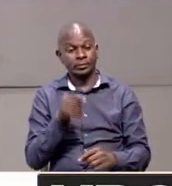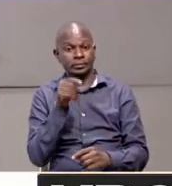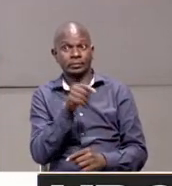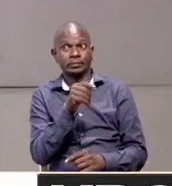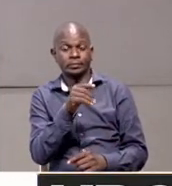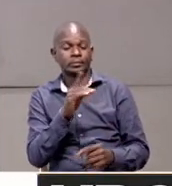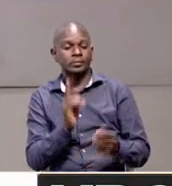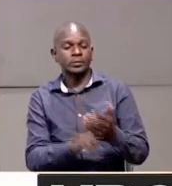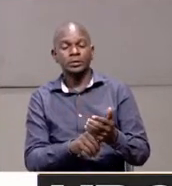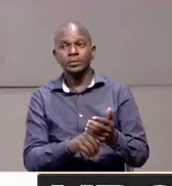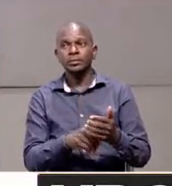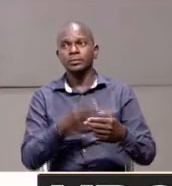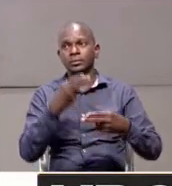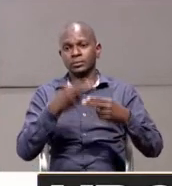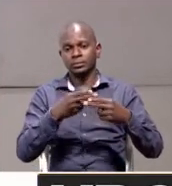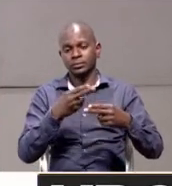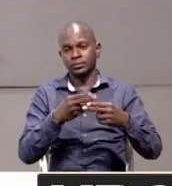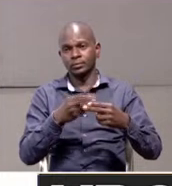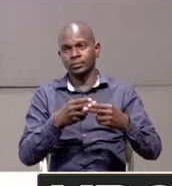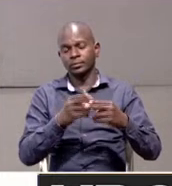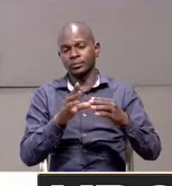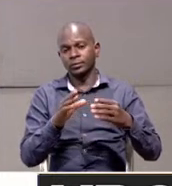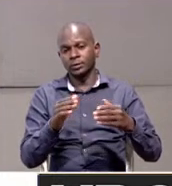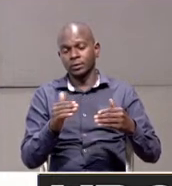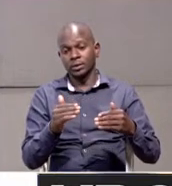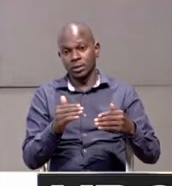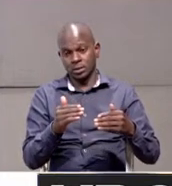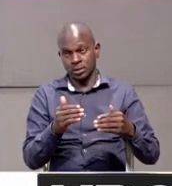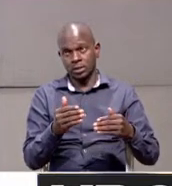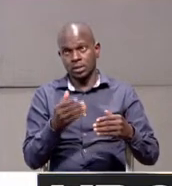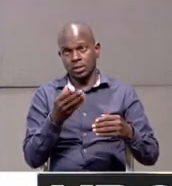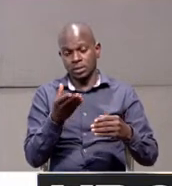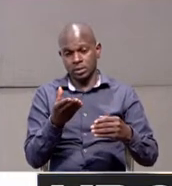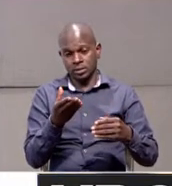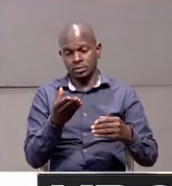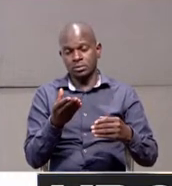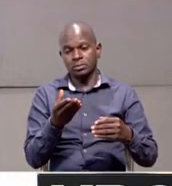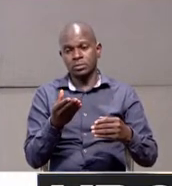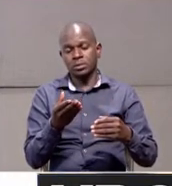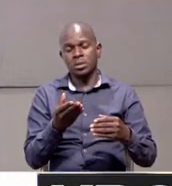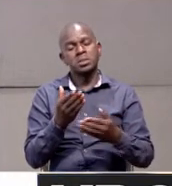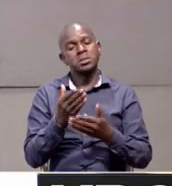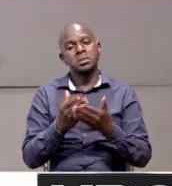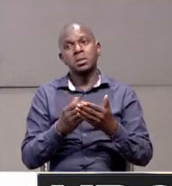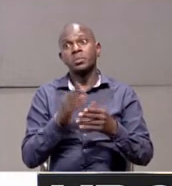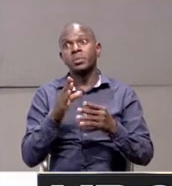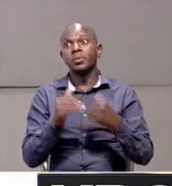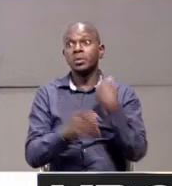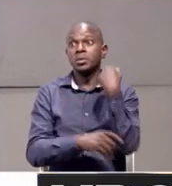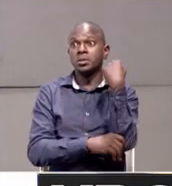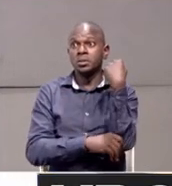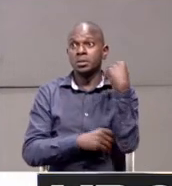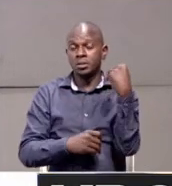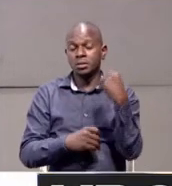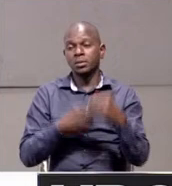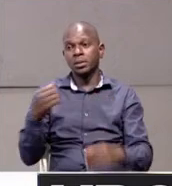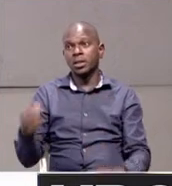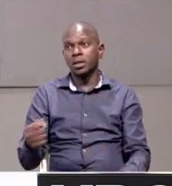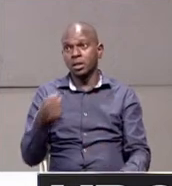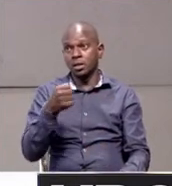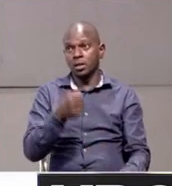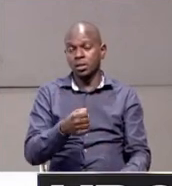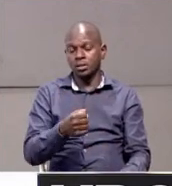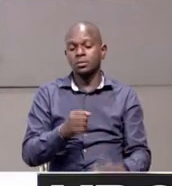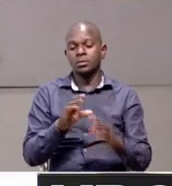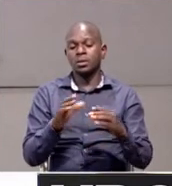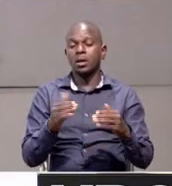he gets the names, of course, this is a vetting system. Yeah, this is a vetting system. Otherwise, some people who are thieves may end up being appointed,